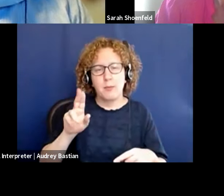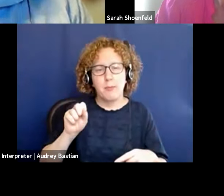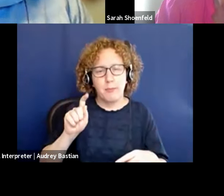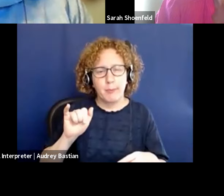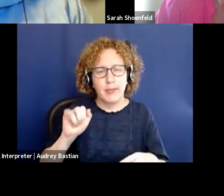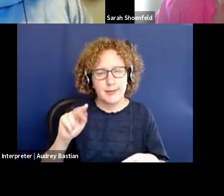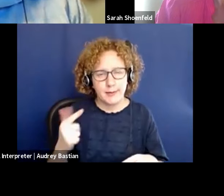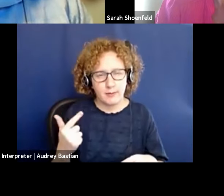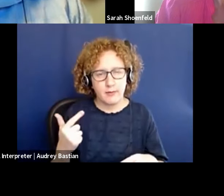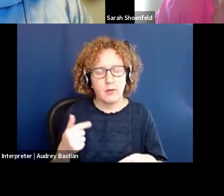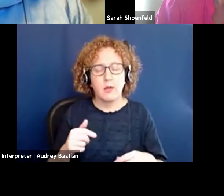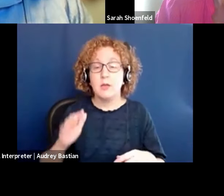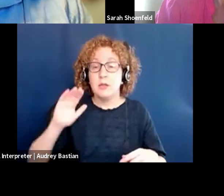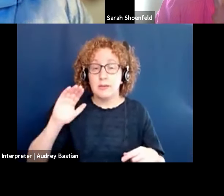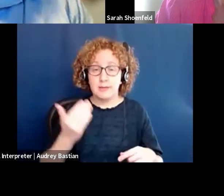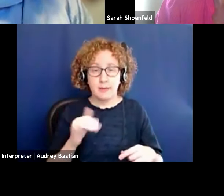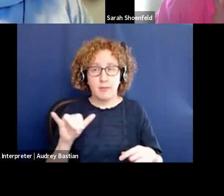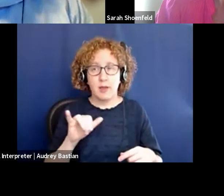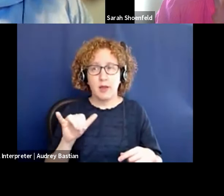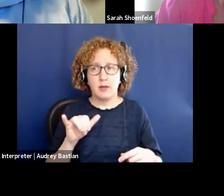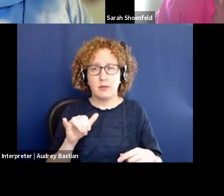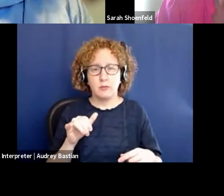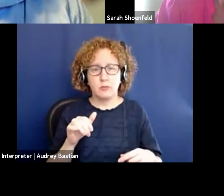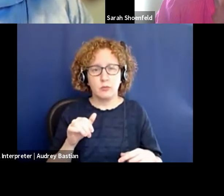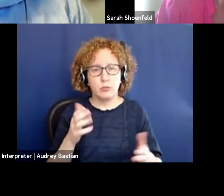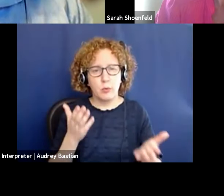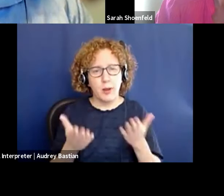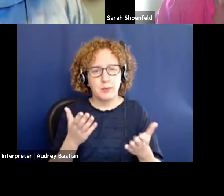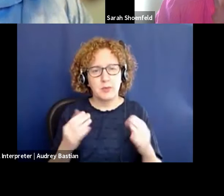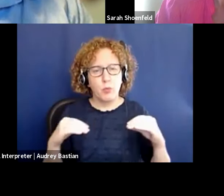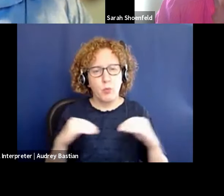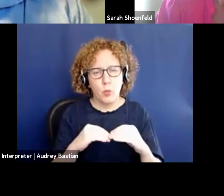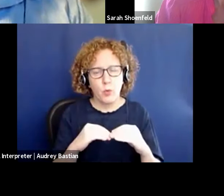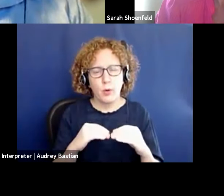was that it seemed like it was perhaps more